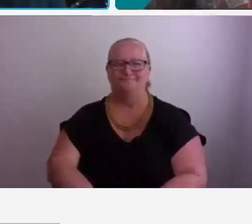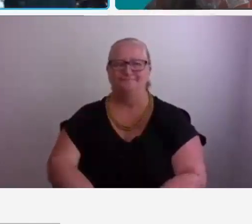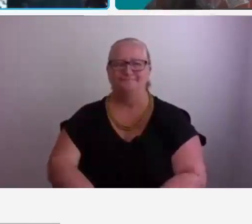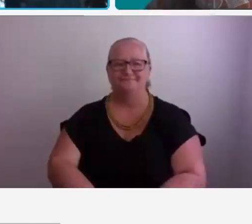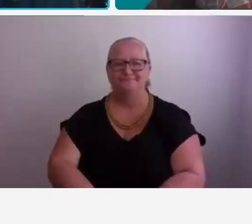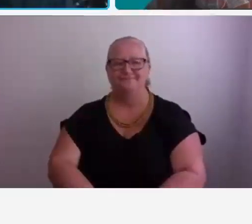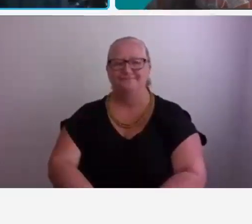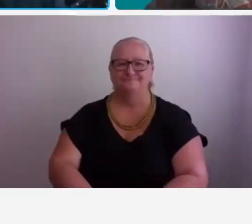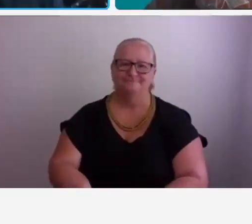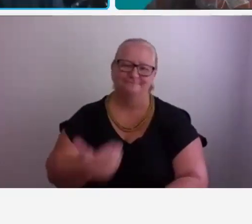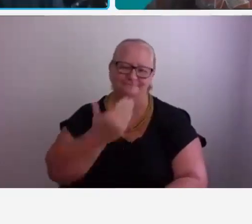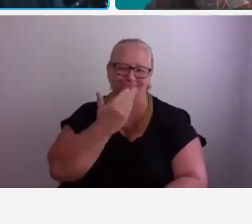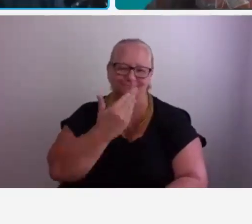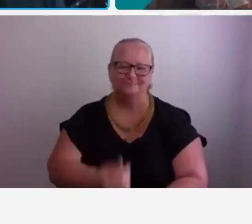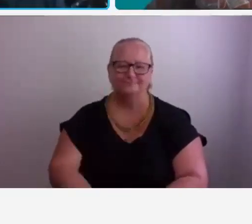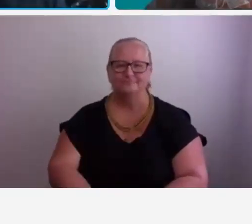Thanks very much.